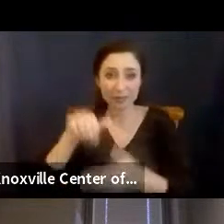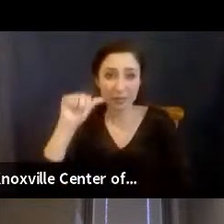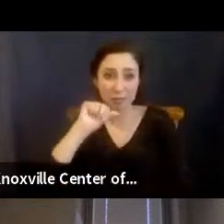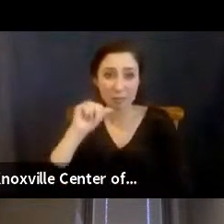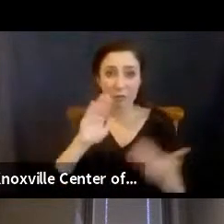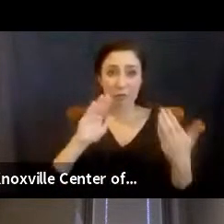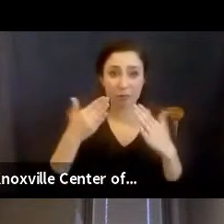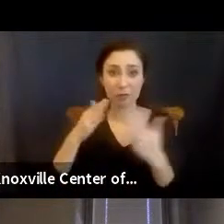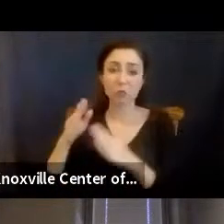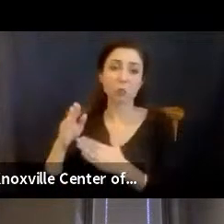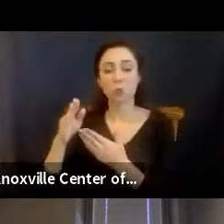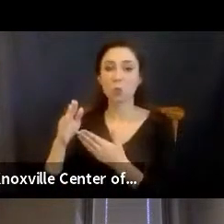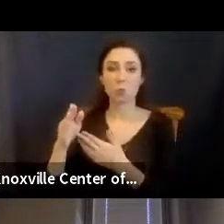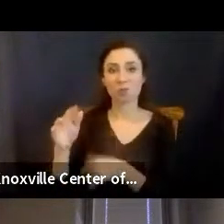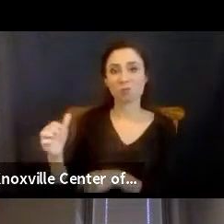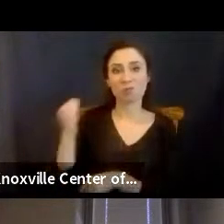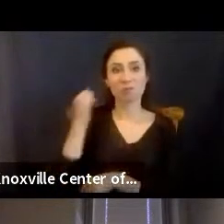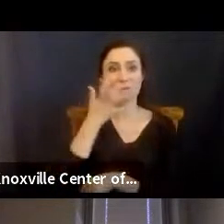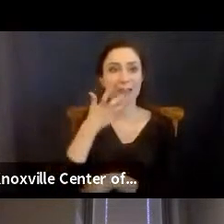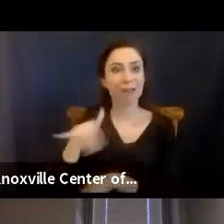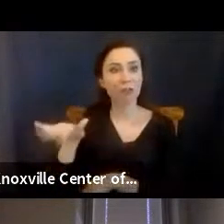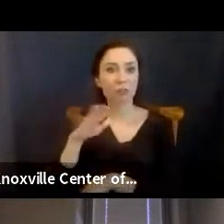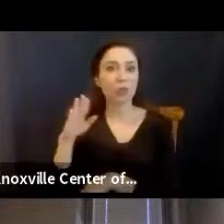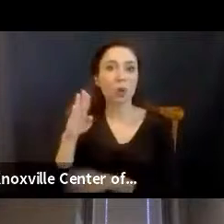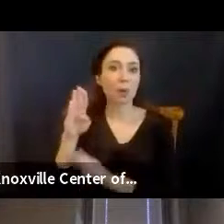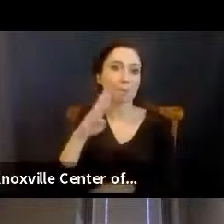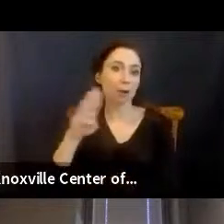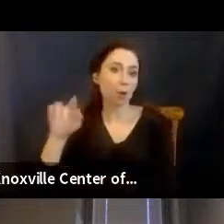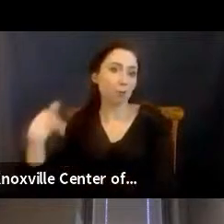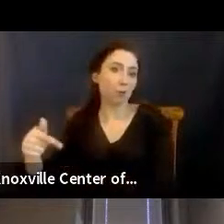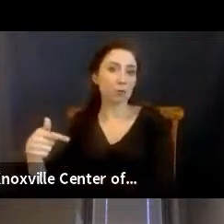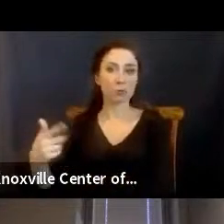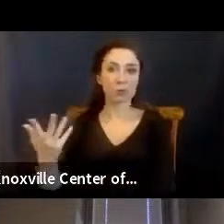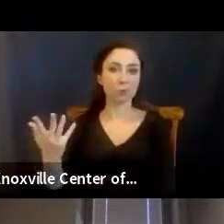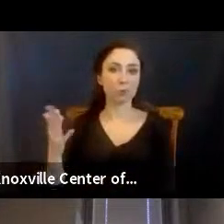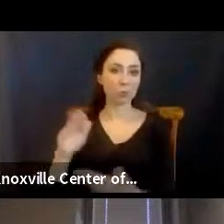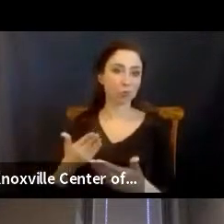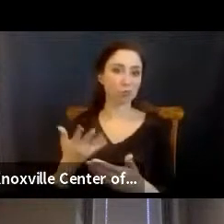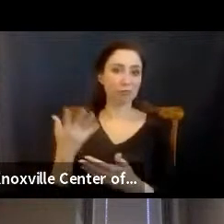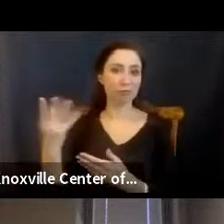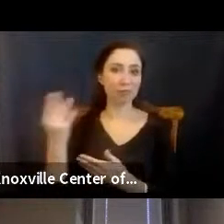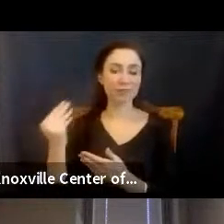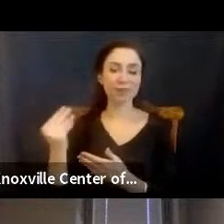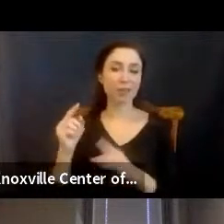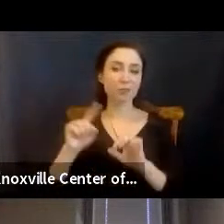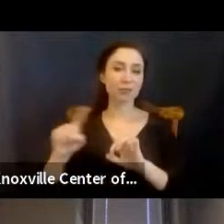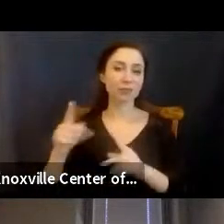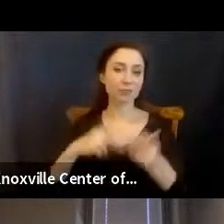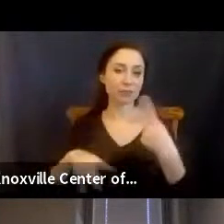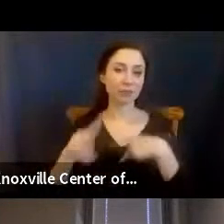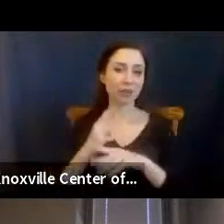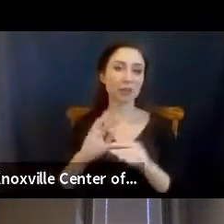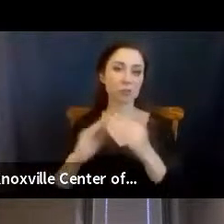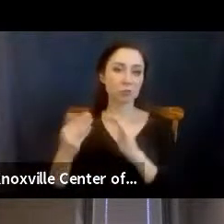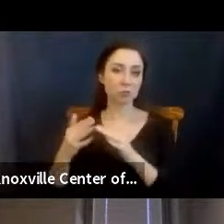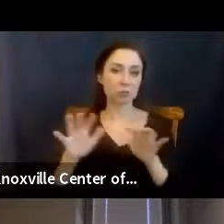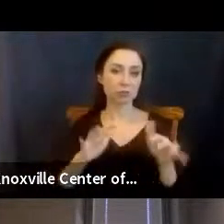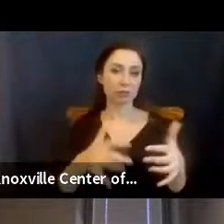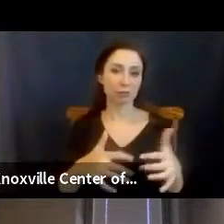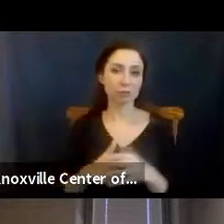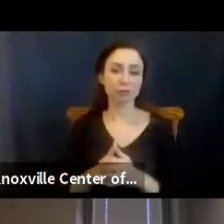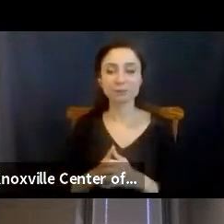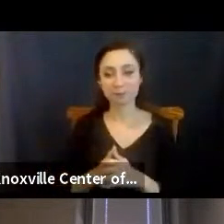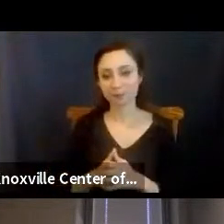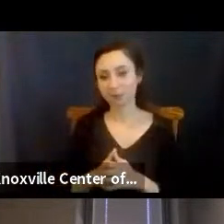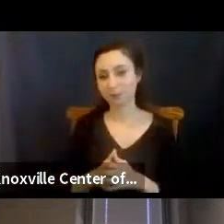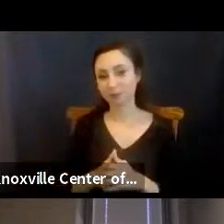was in a backyard barbecue or in one of these other types of community gathering. That's true. Absolutely true.